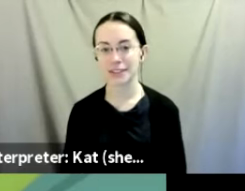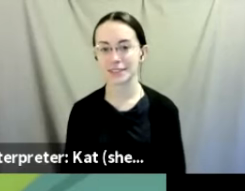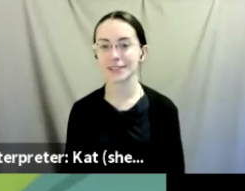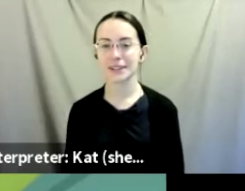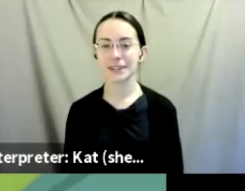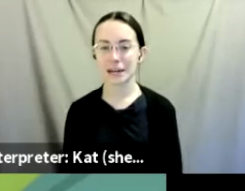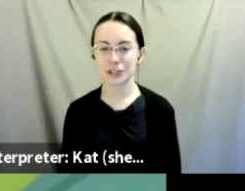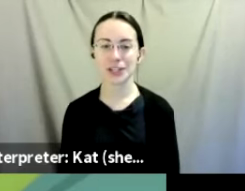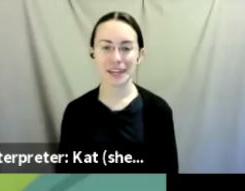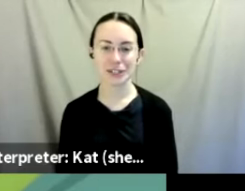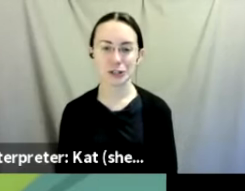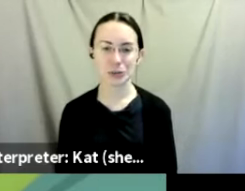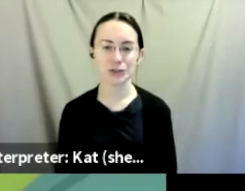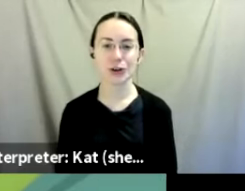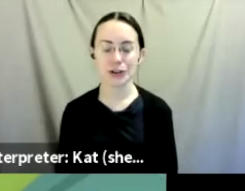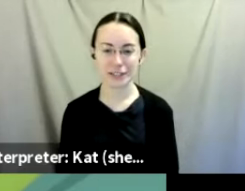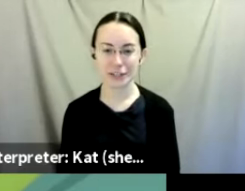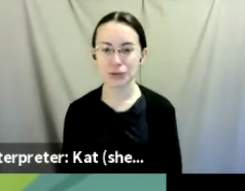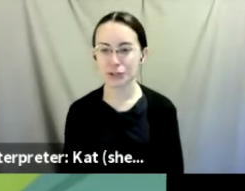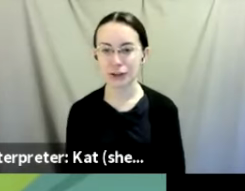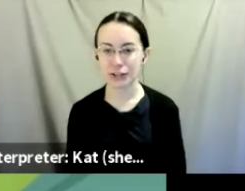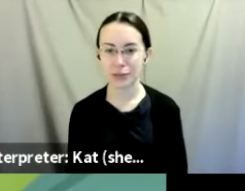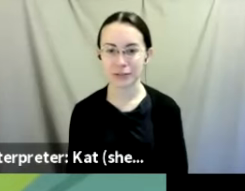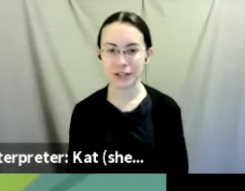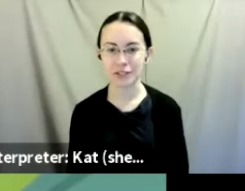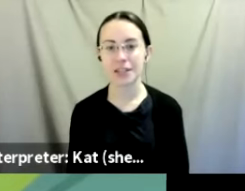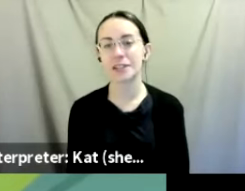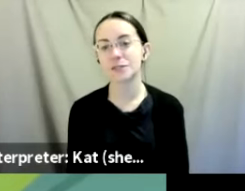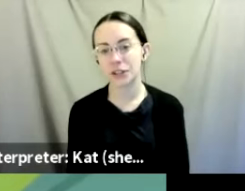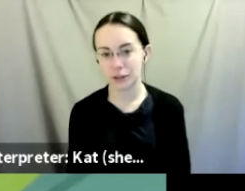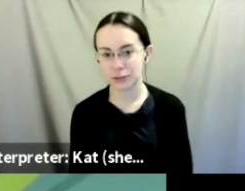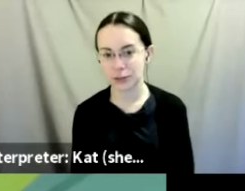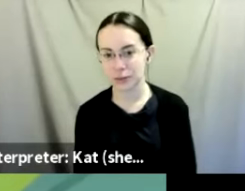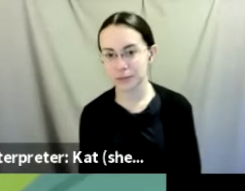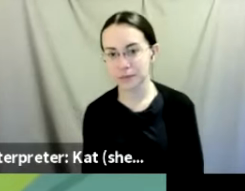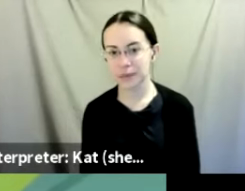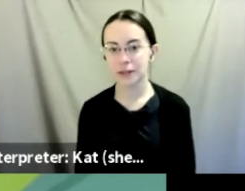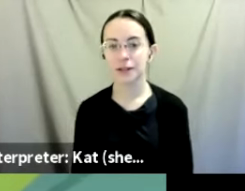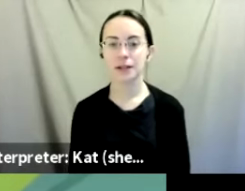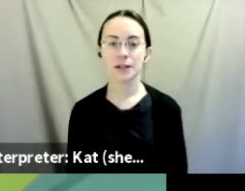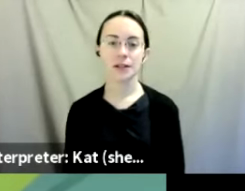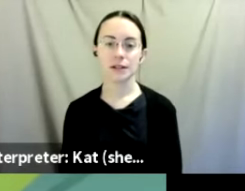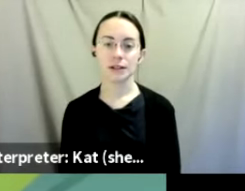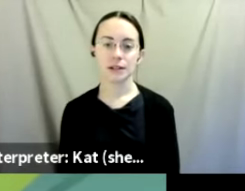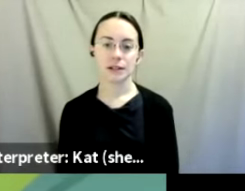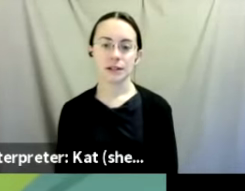conference has captioning and interpreters already scheduled and already provided, and that's very helpful.